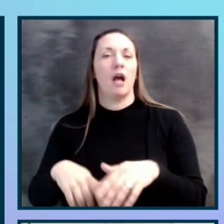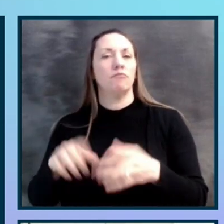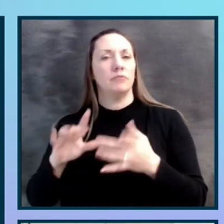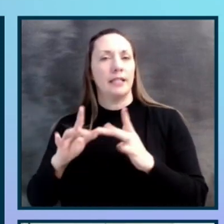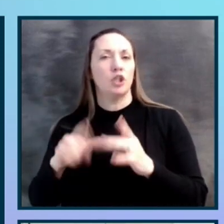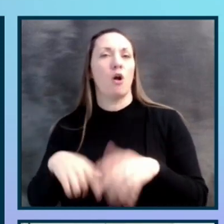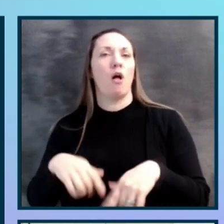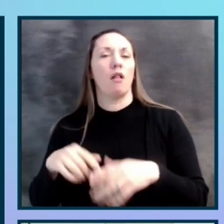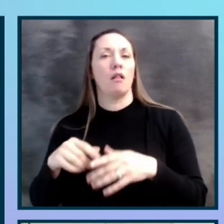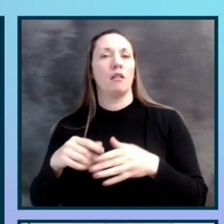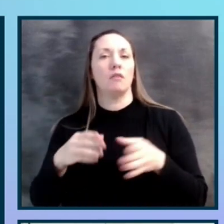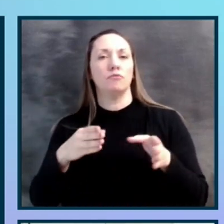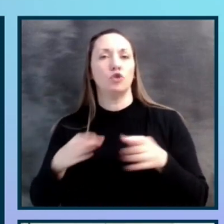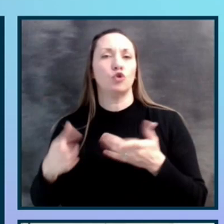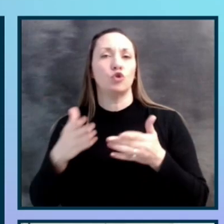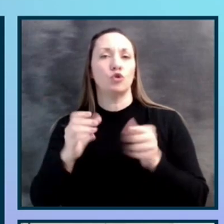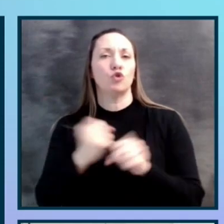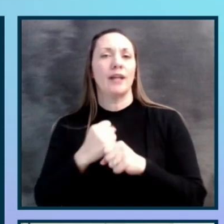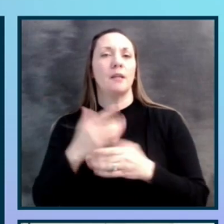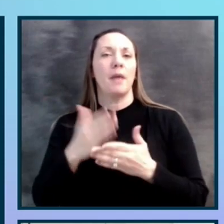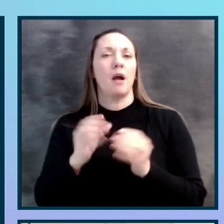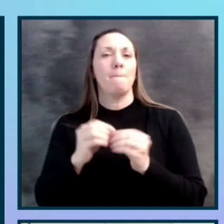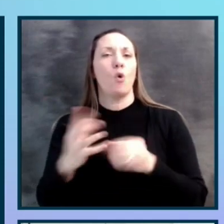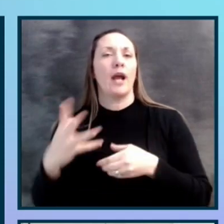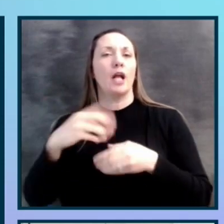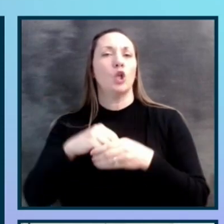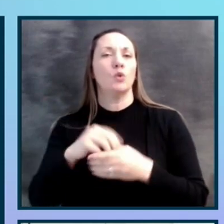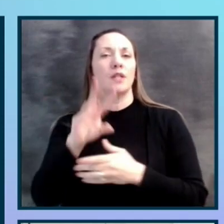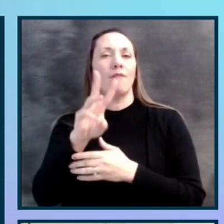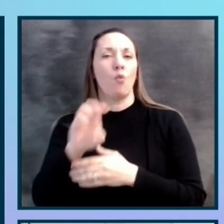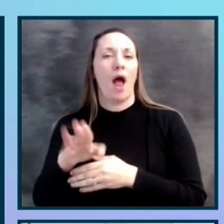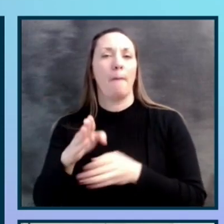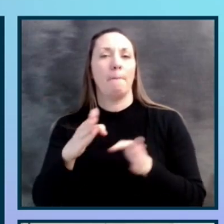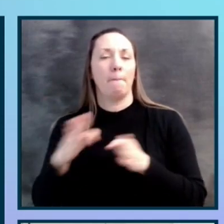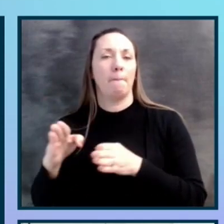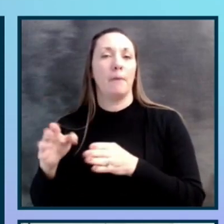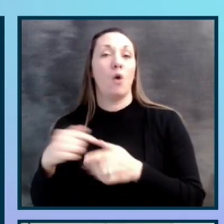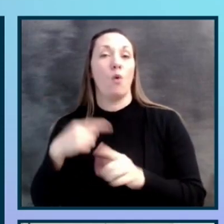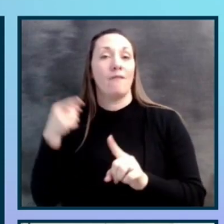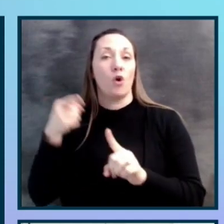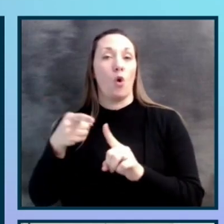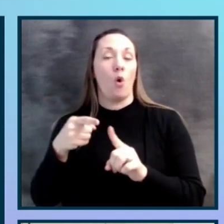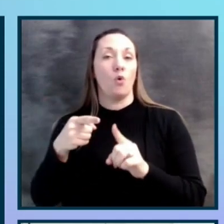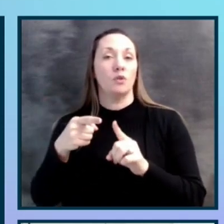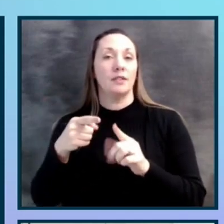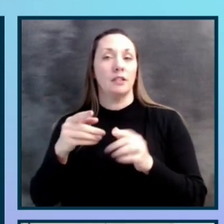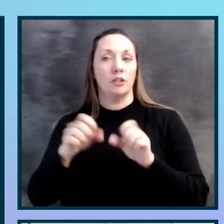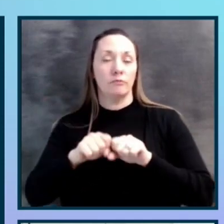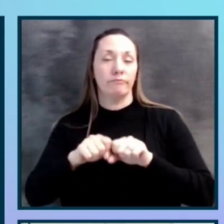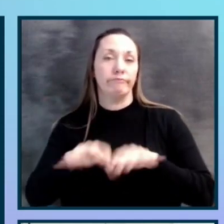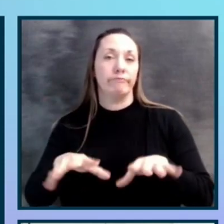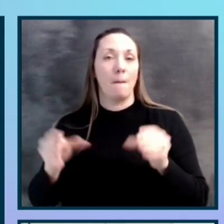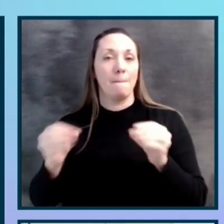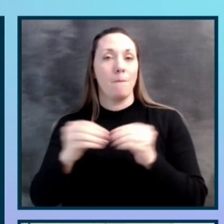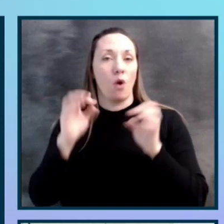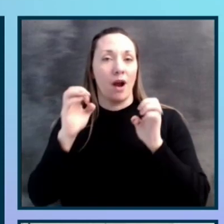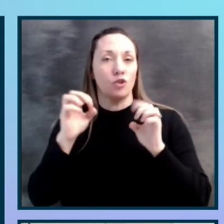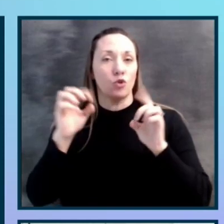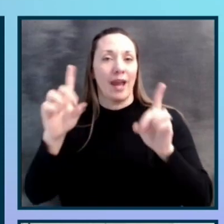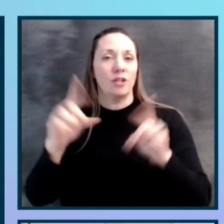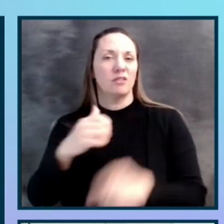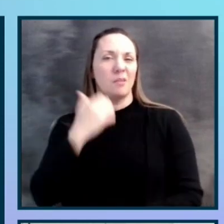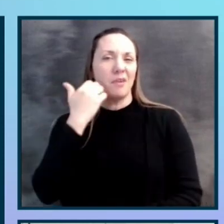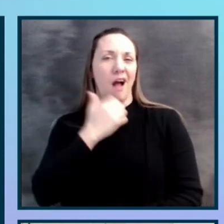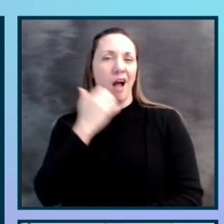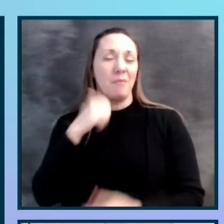more inclusive web. And one of our goals is to expand education on some common accessibility gaps that